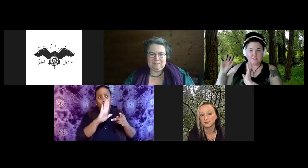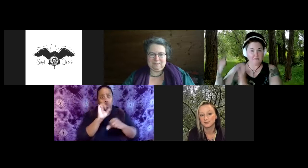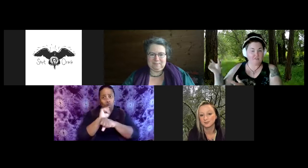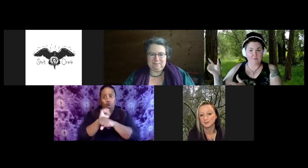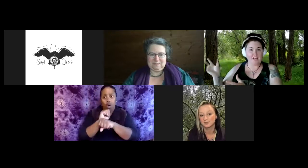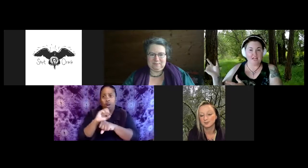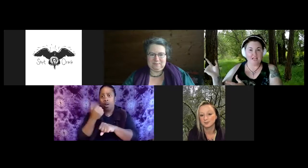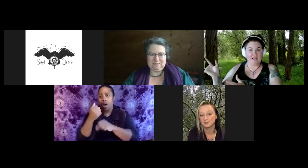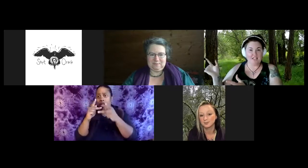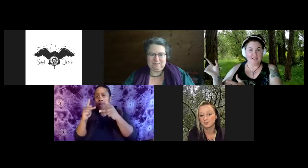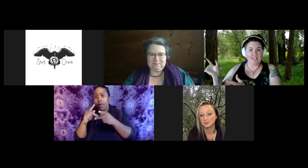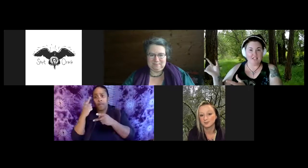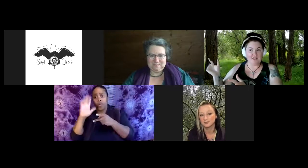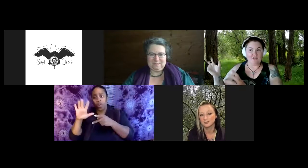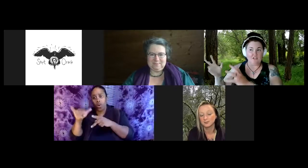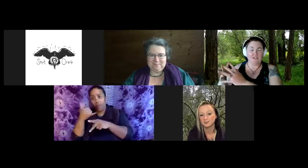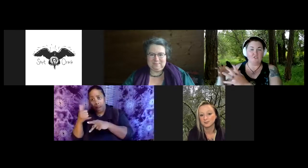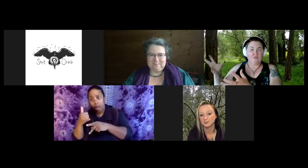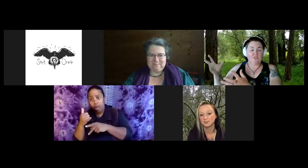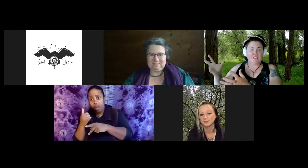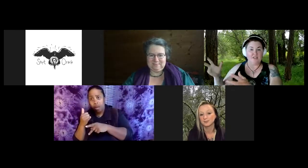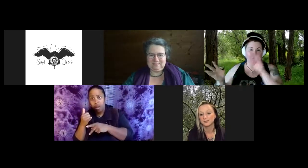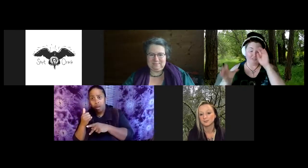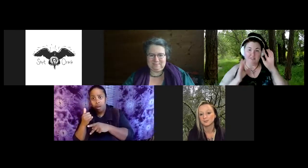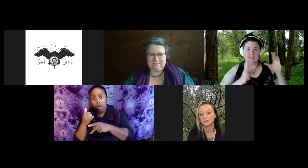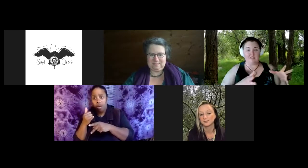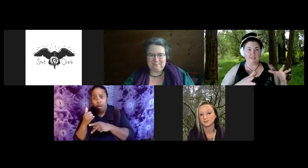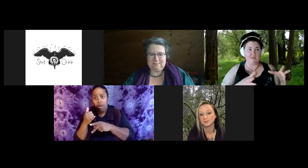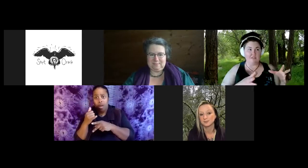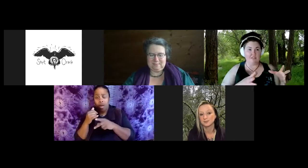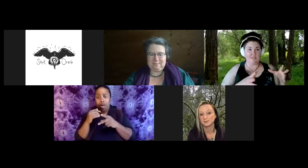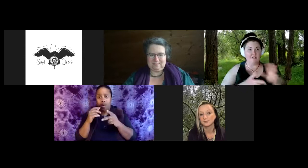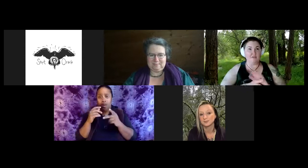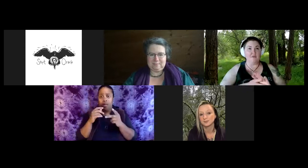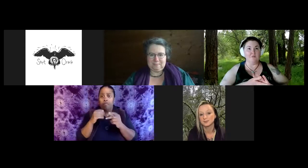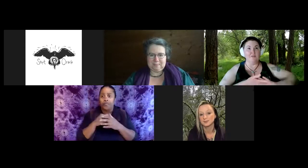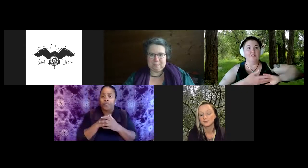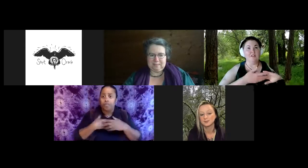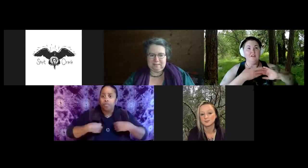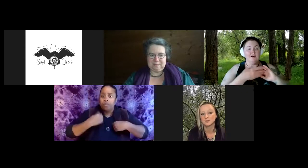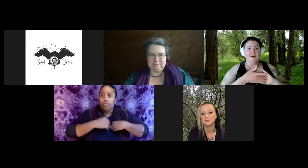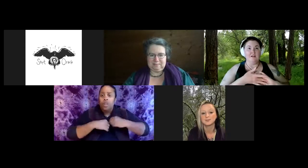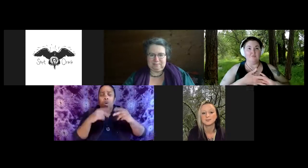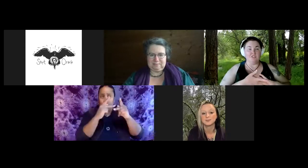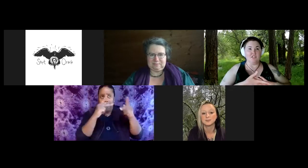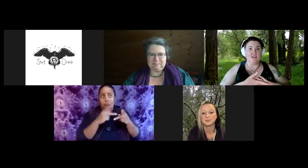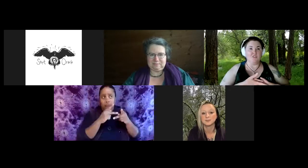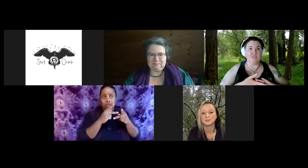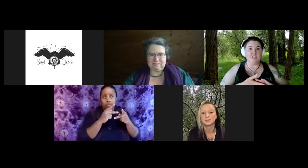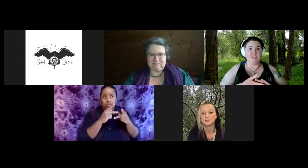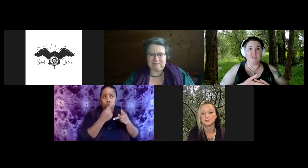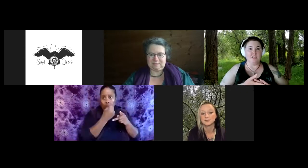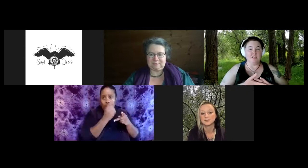and one place is going to be for your play. Like the life you build together, but then it's going to be, the other one will